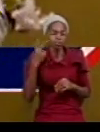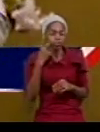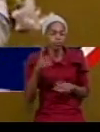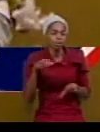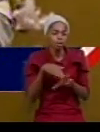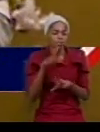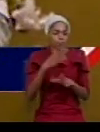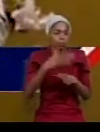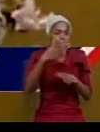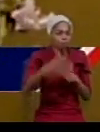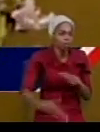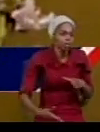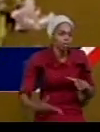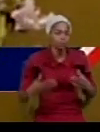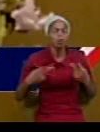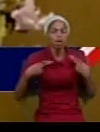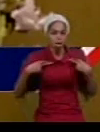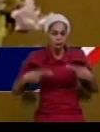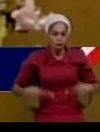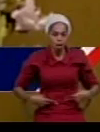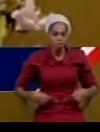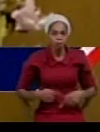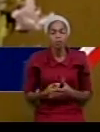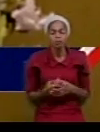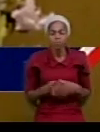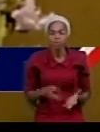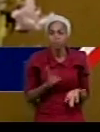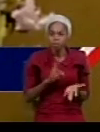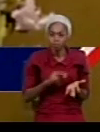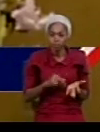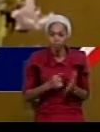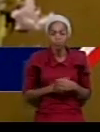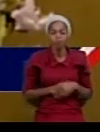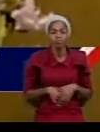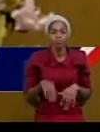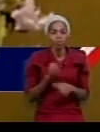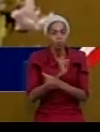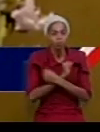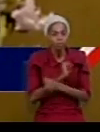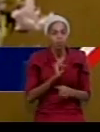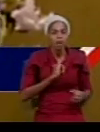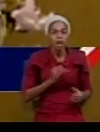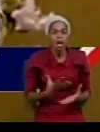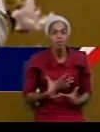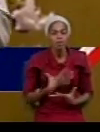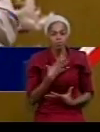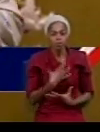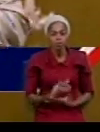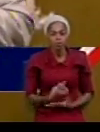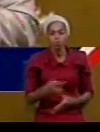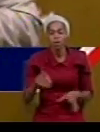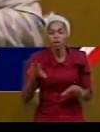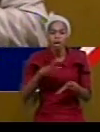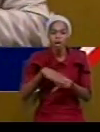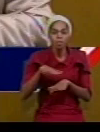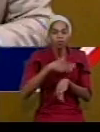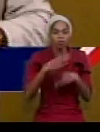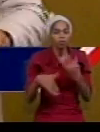wish above all things that thou mayest prosper and be in health, even as thy